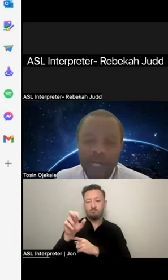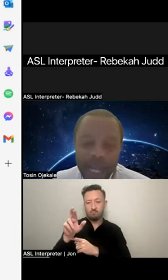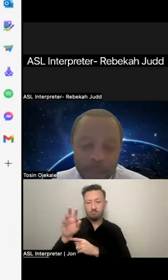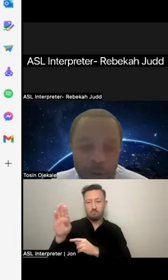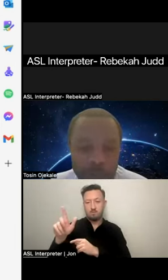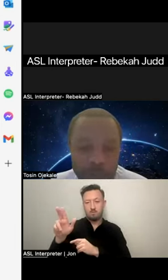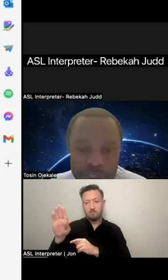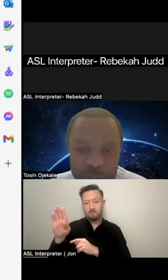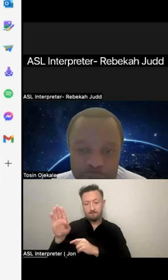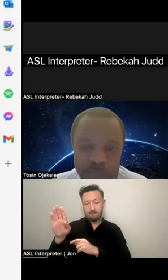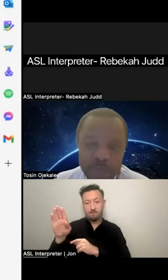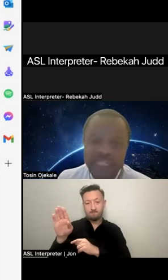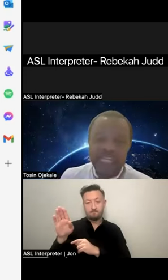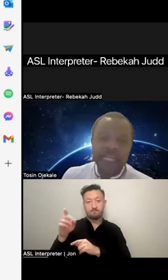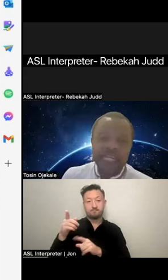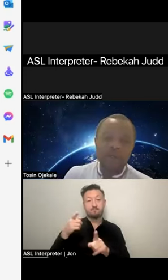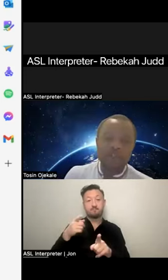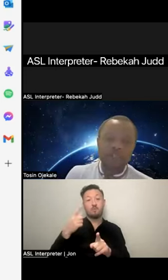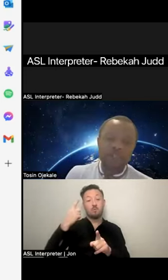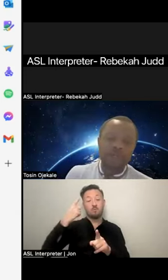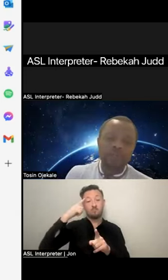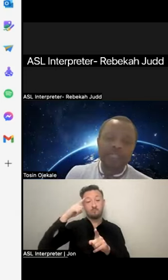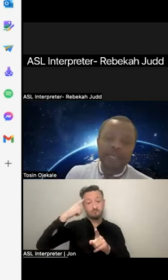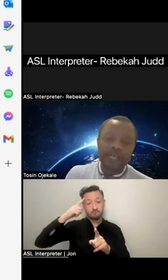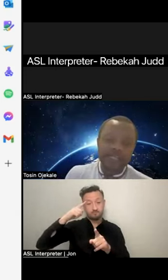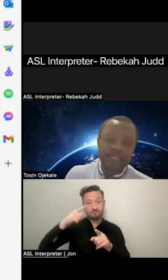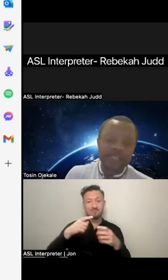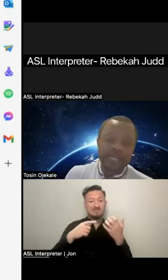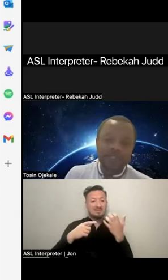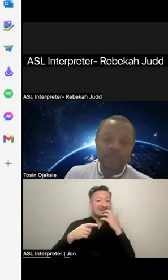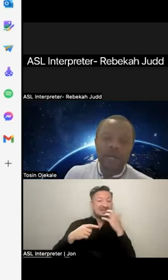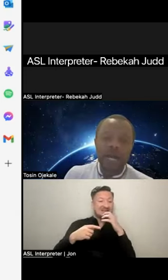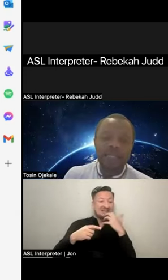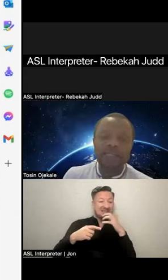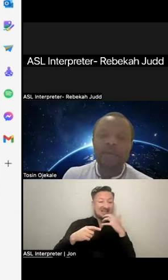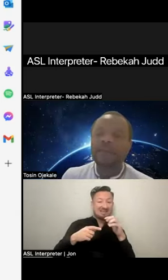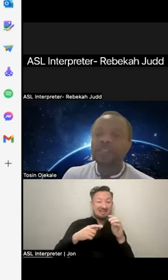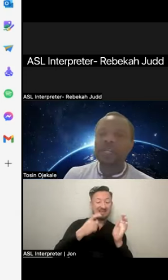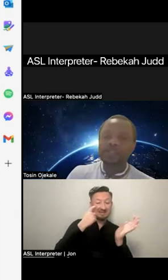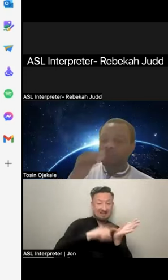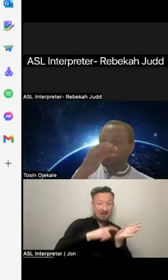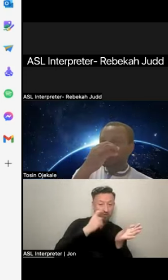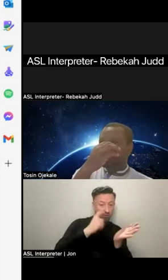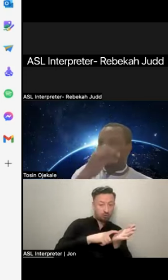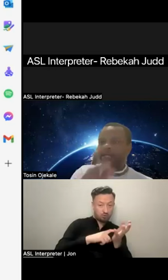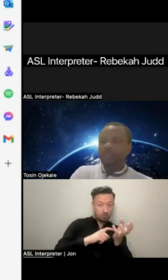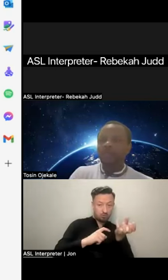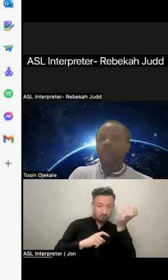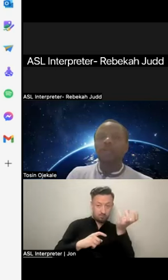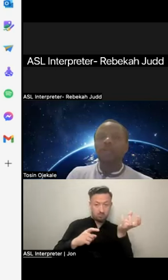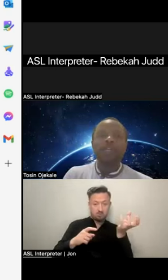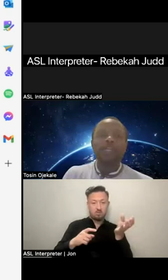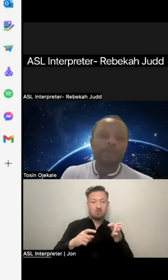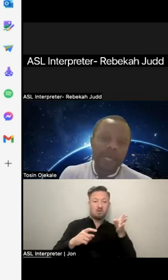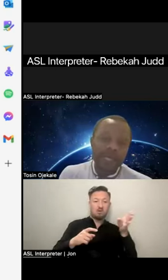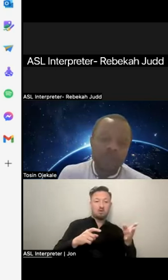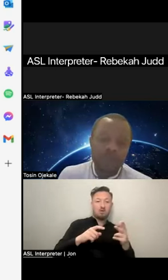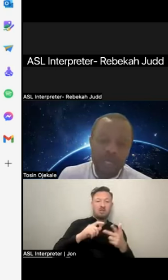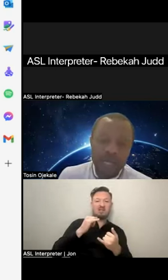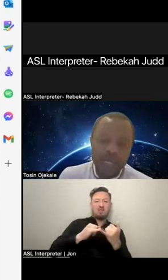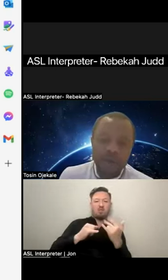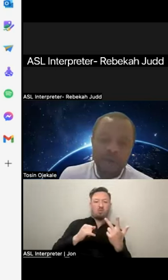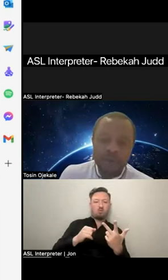the sprinkler bulb is used mostly in conjunction with heat detector and conventional smoke detector. So you need to pair